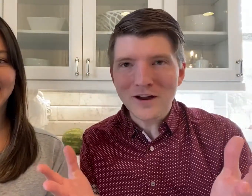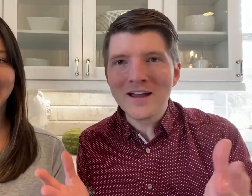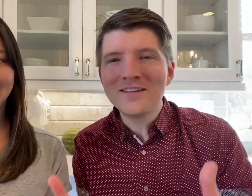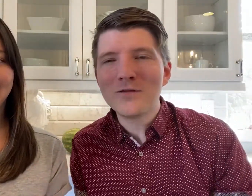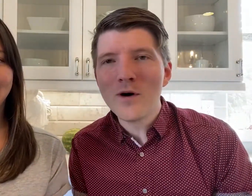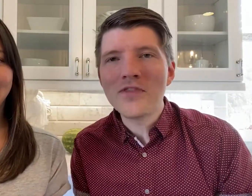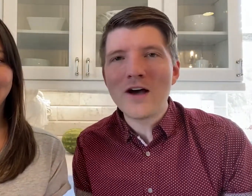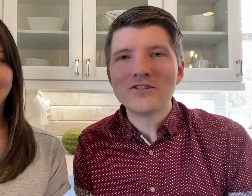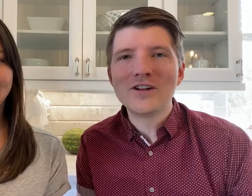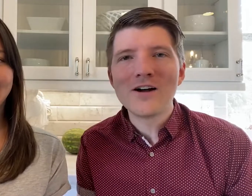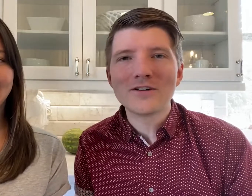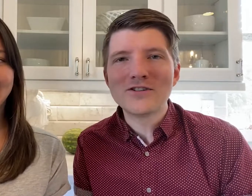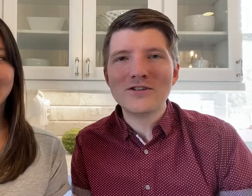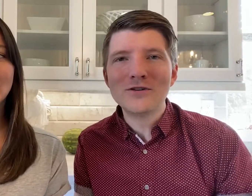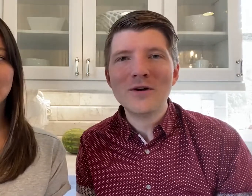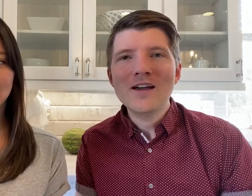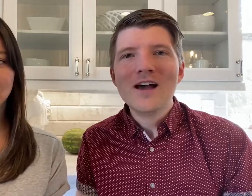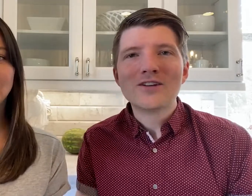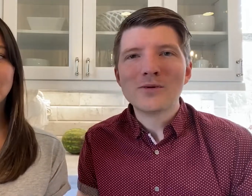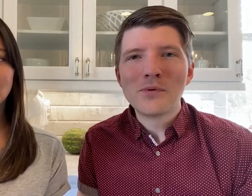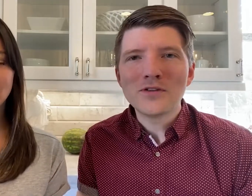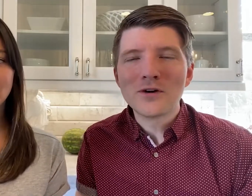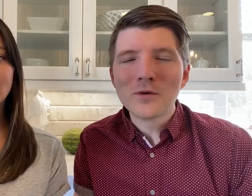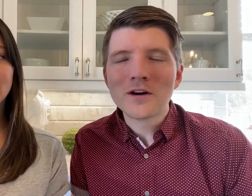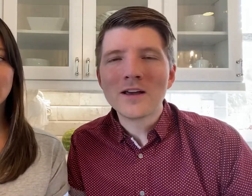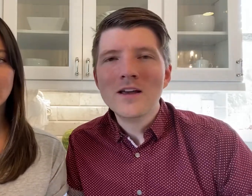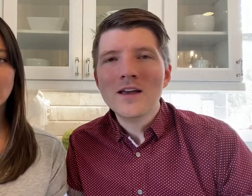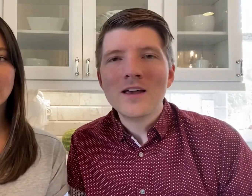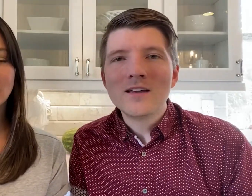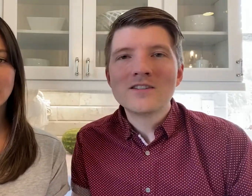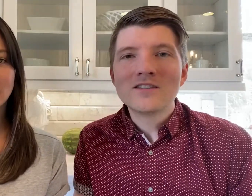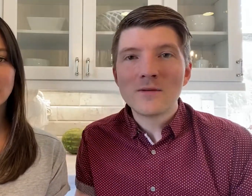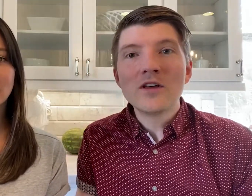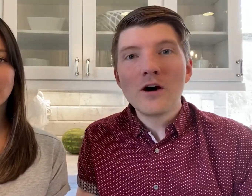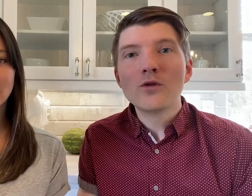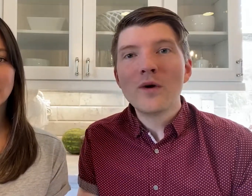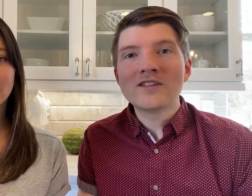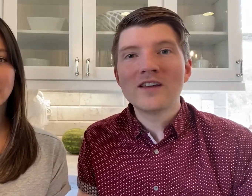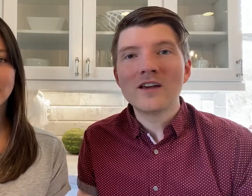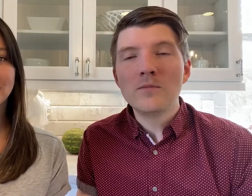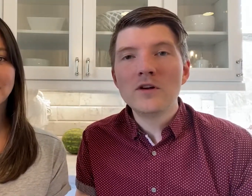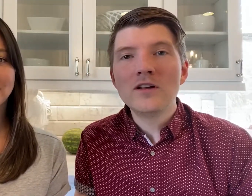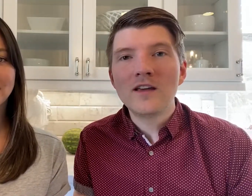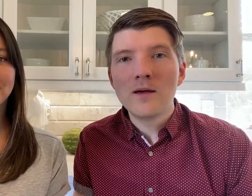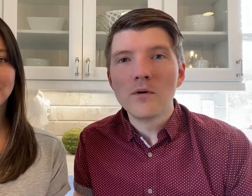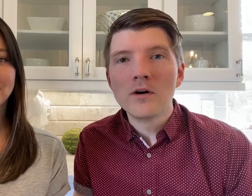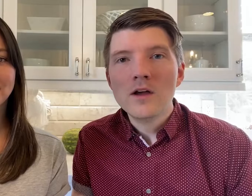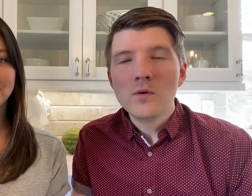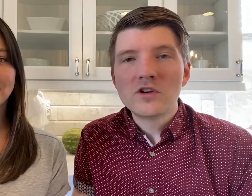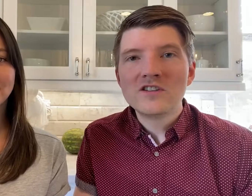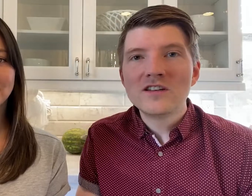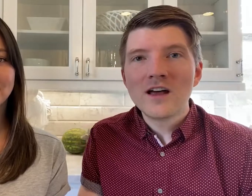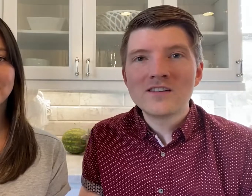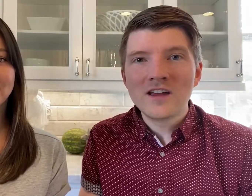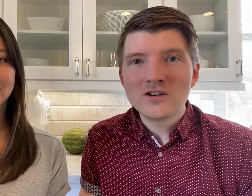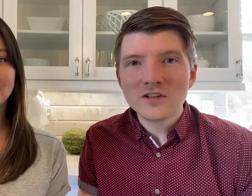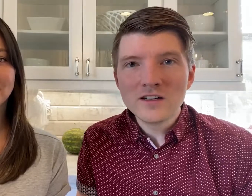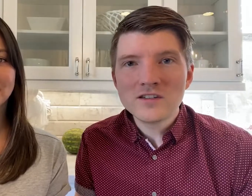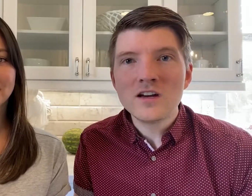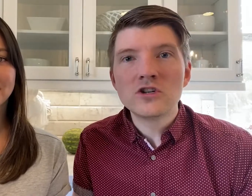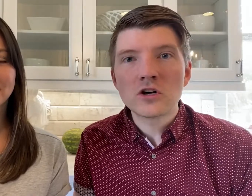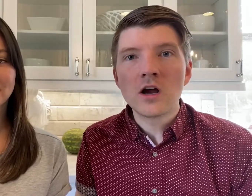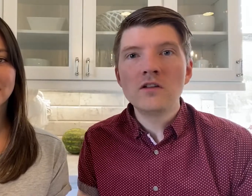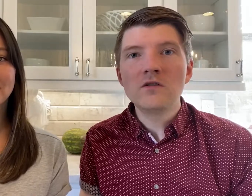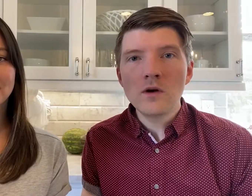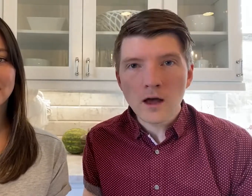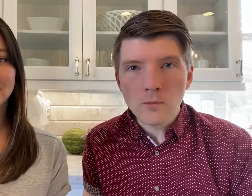first grant of $1,000 to support their work is something called Westlake Community Table, which is in Los Angeles